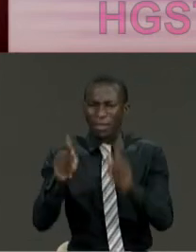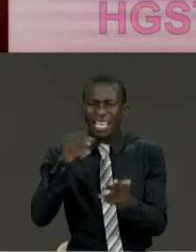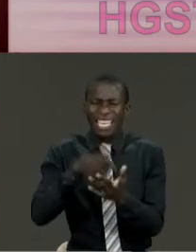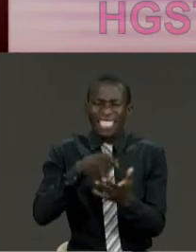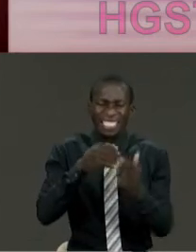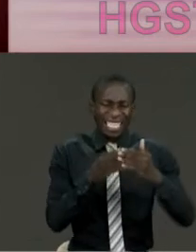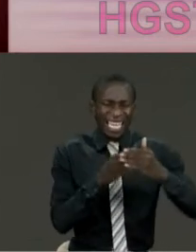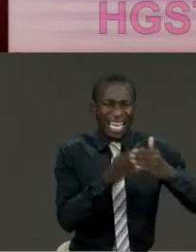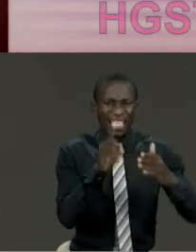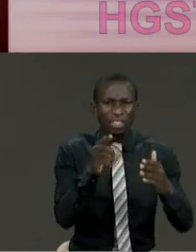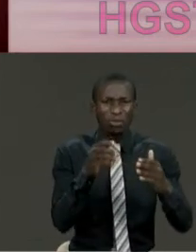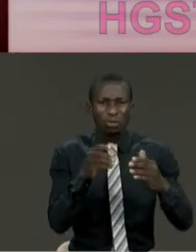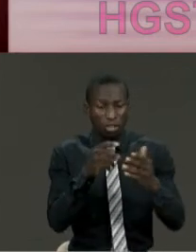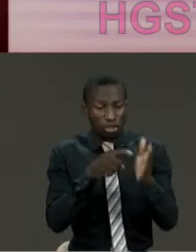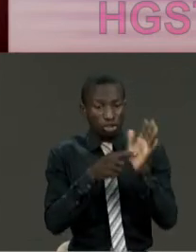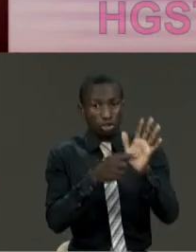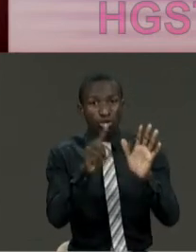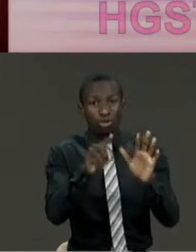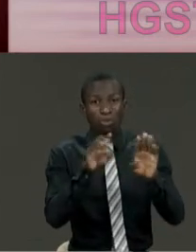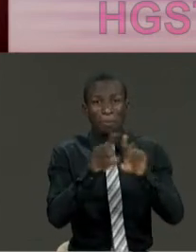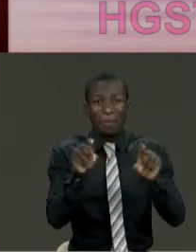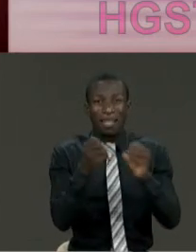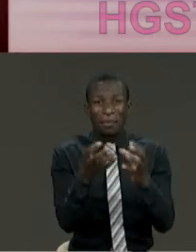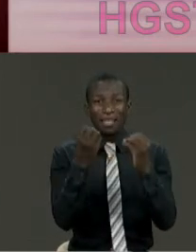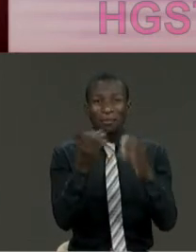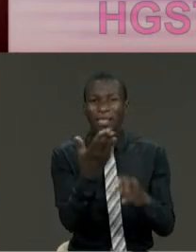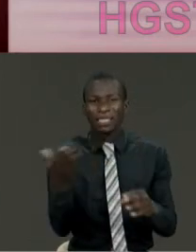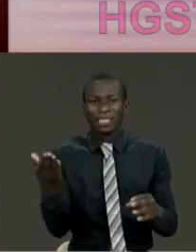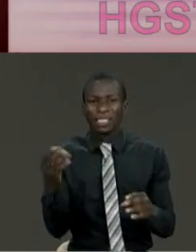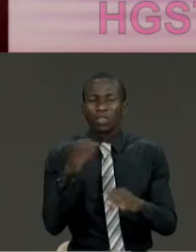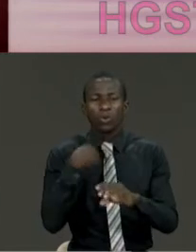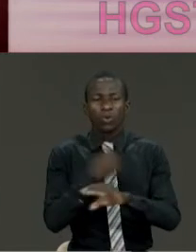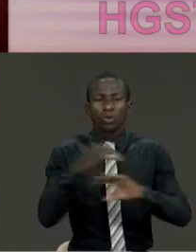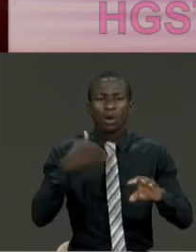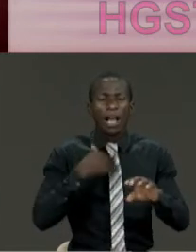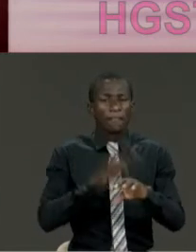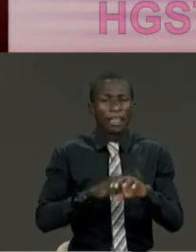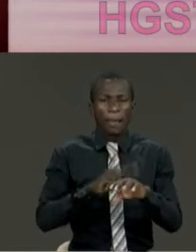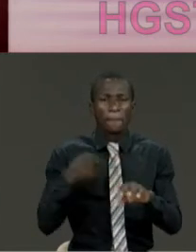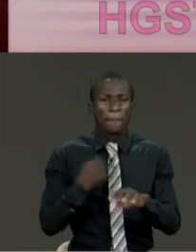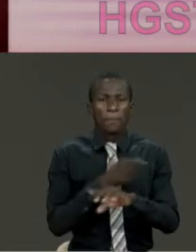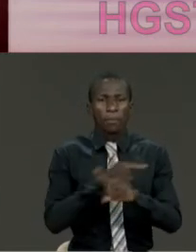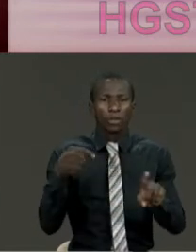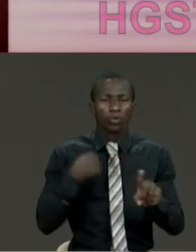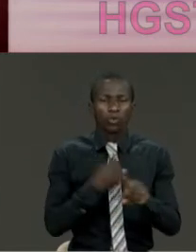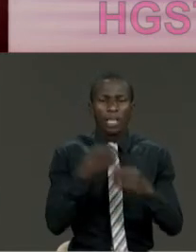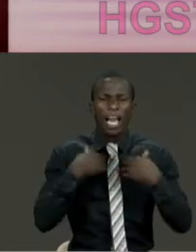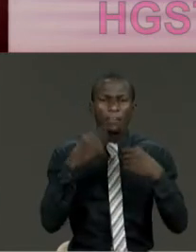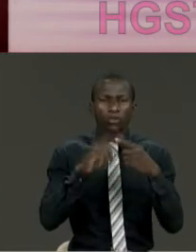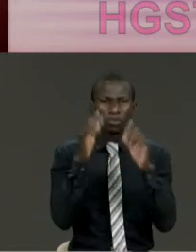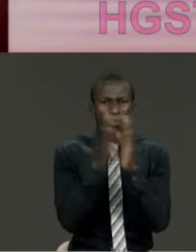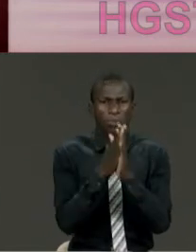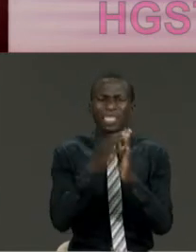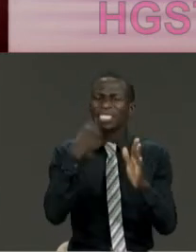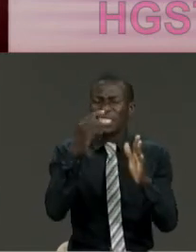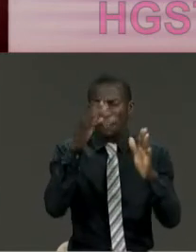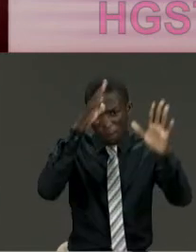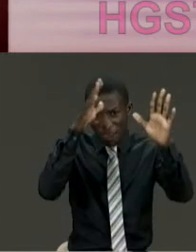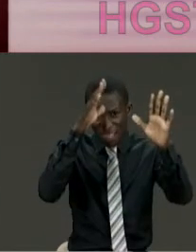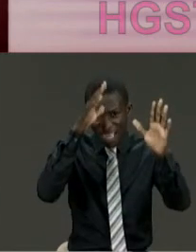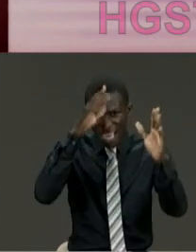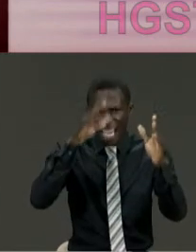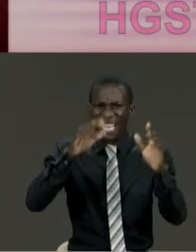you. There's no much time, but we have to pray and say, "Father, rekindle your fire in me in the name of Jesus.